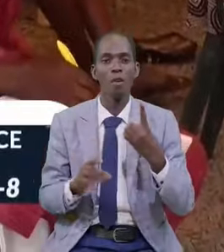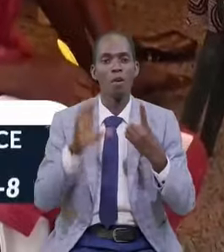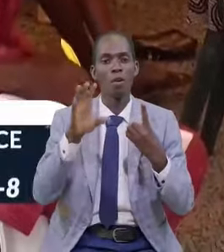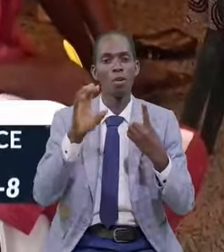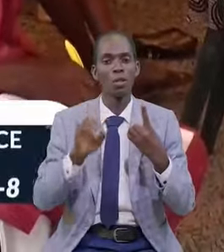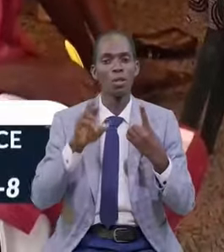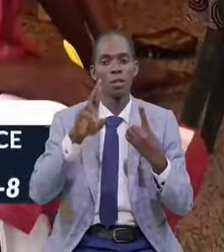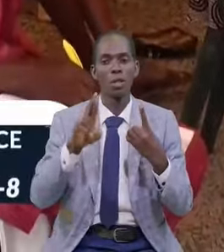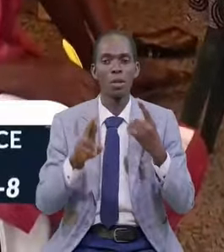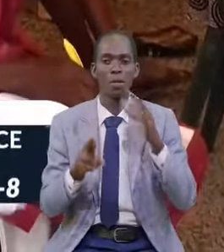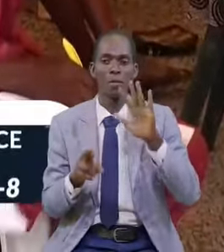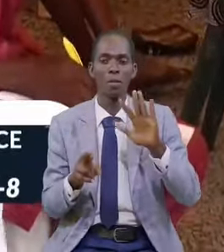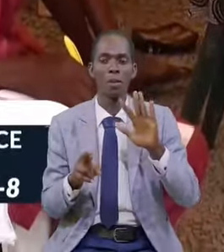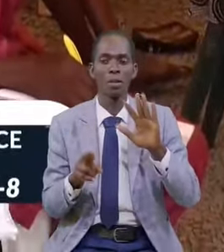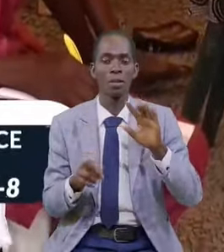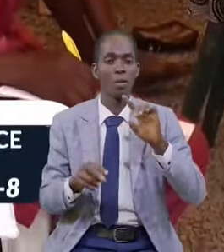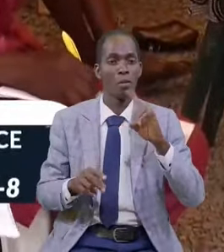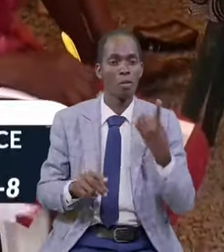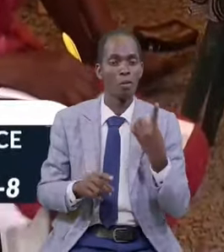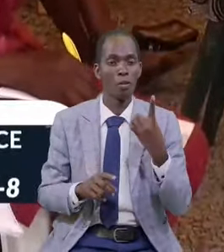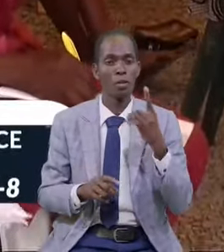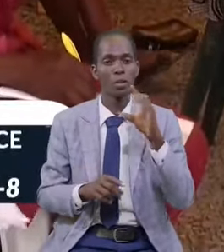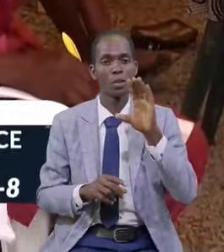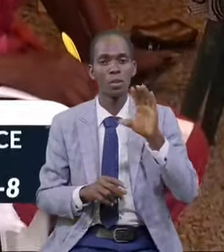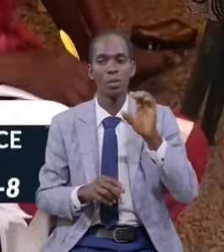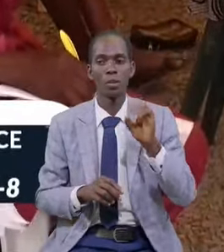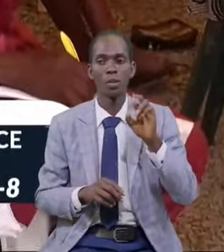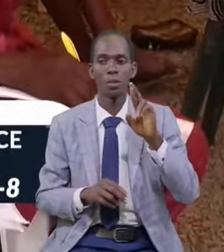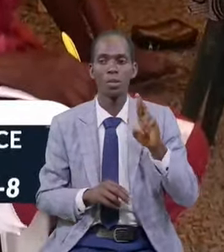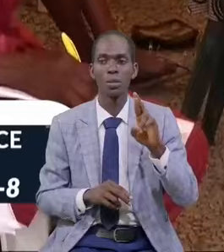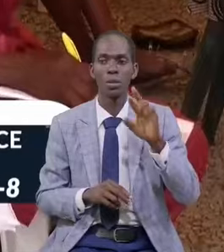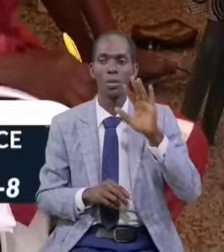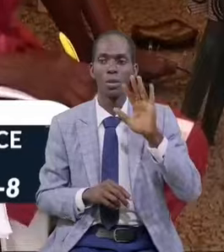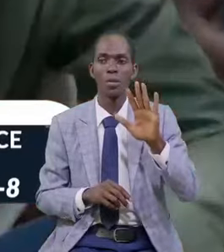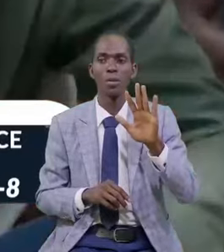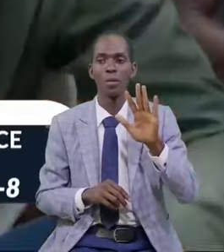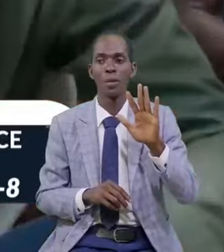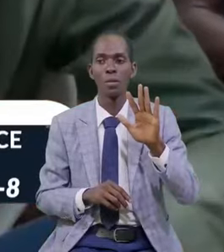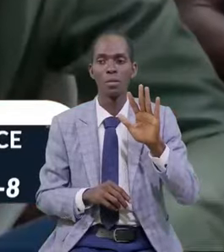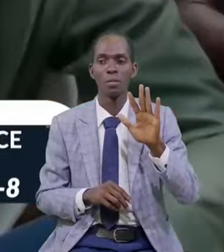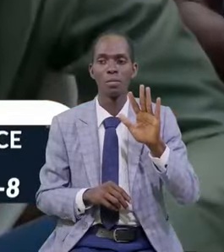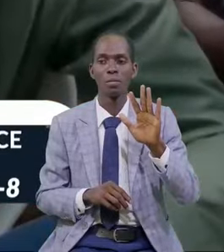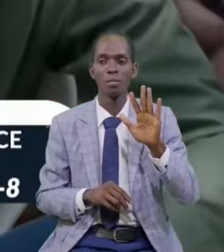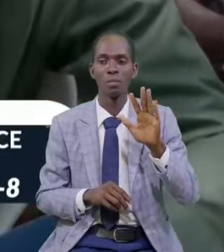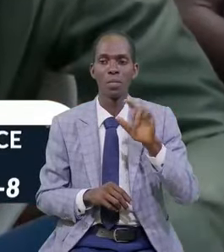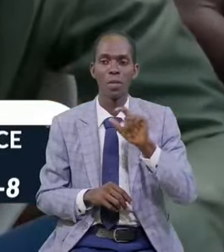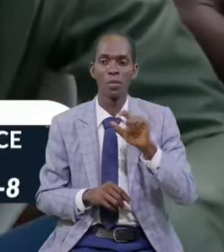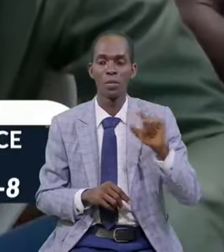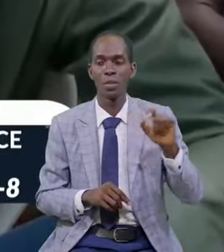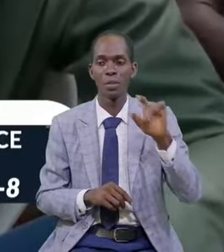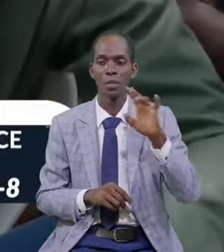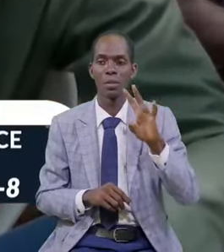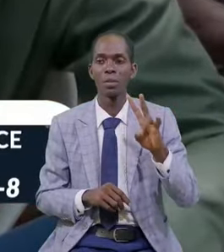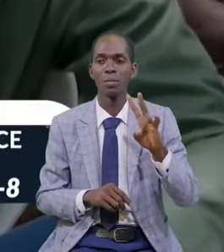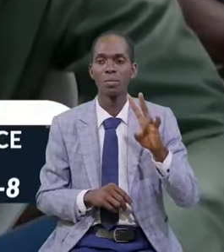7 First Corinthians chapter